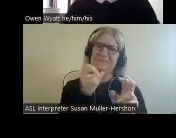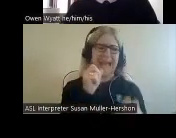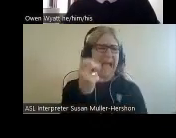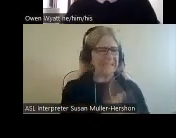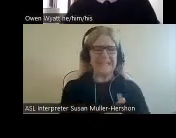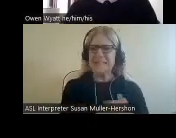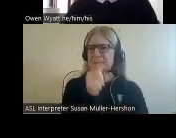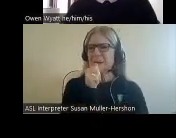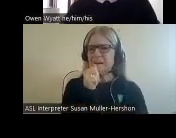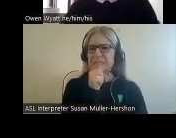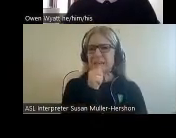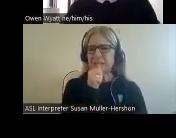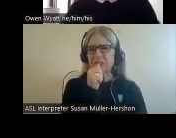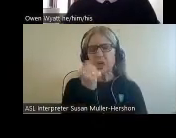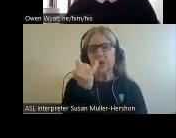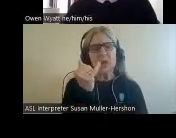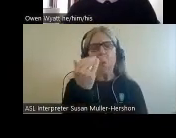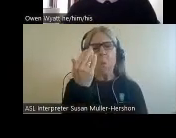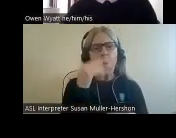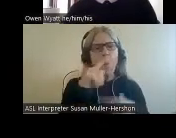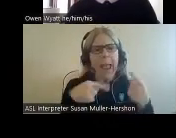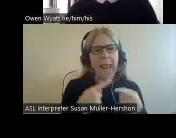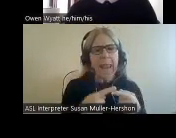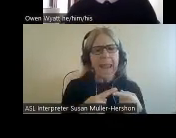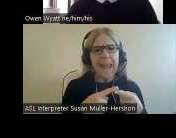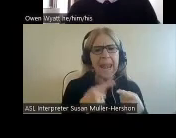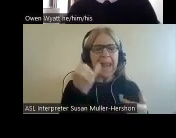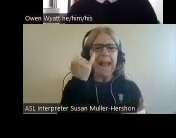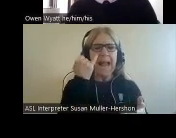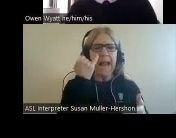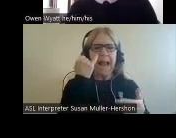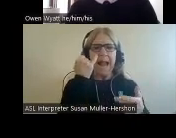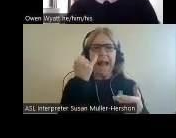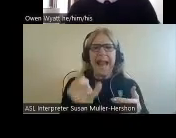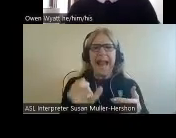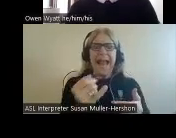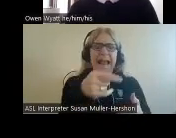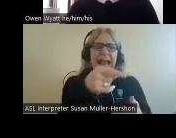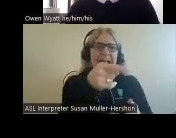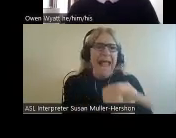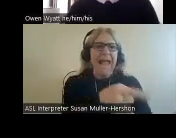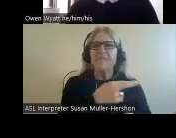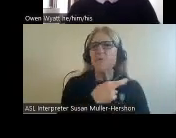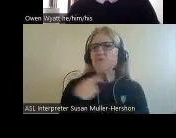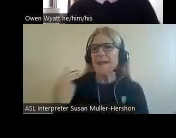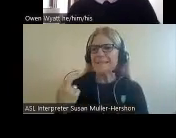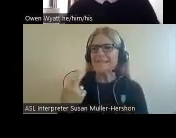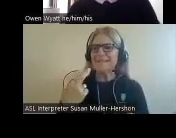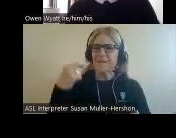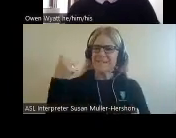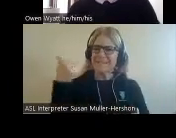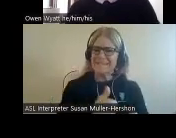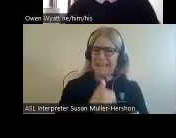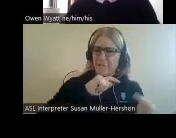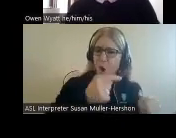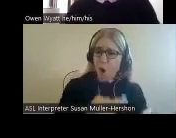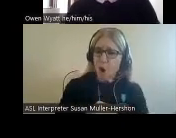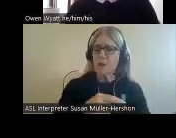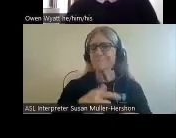scenarios that were relevant to any imminent risk of harm to self or to